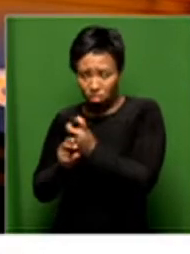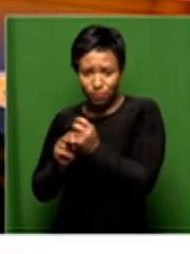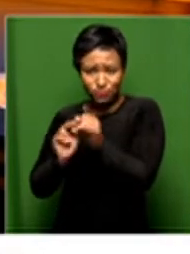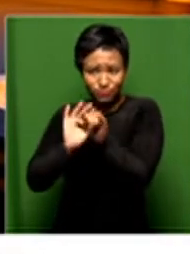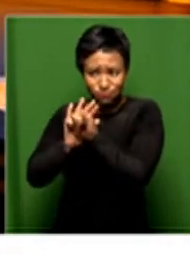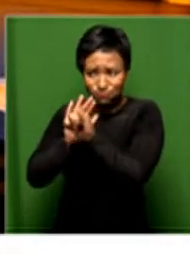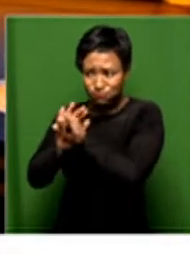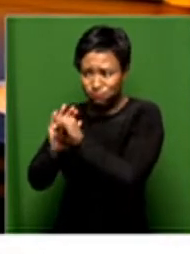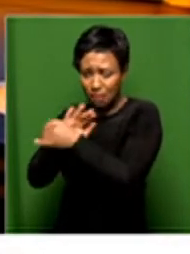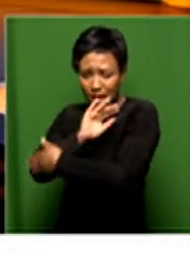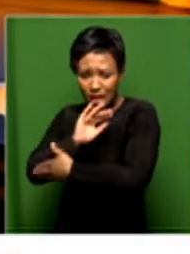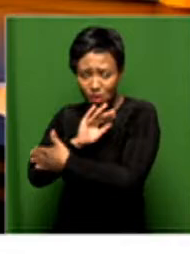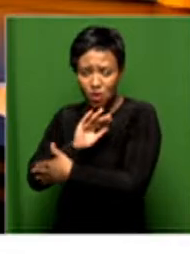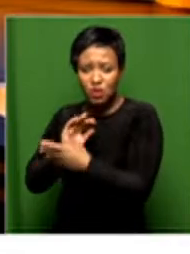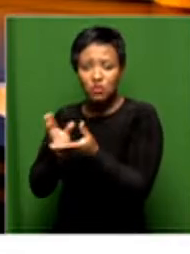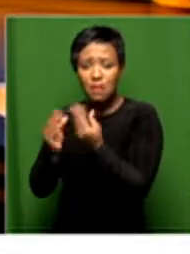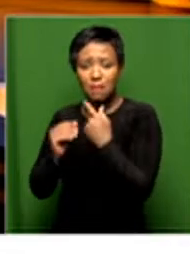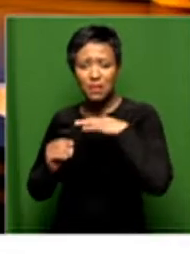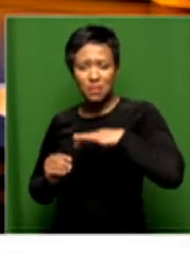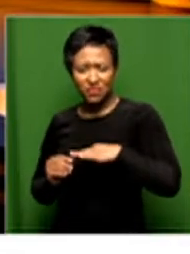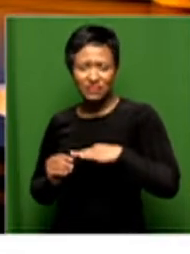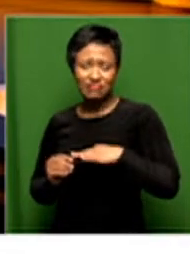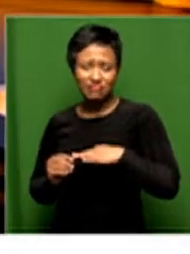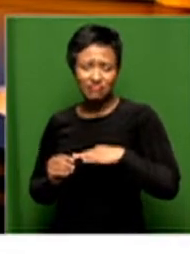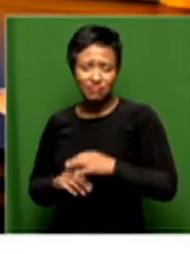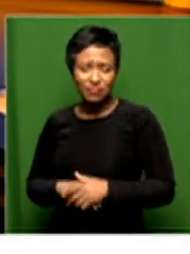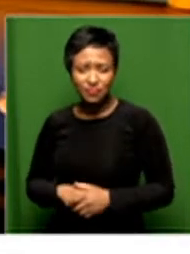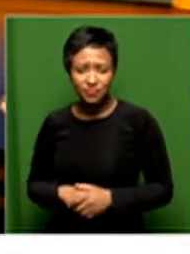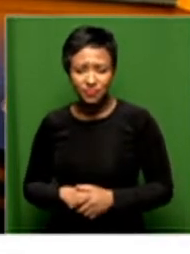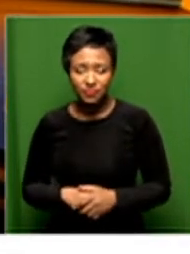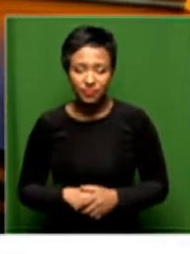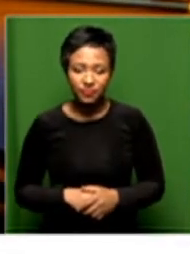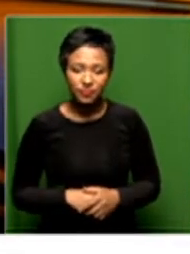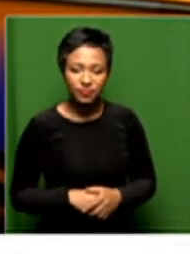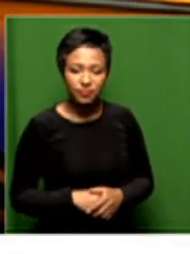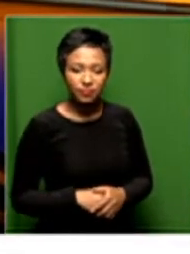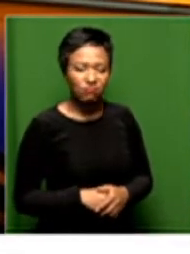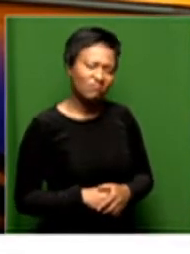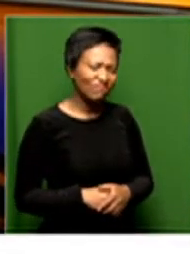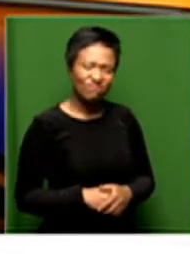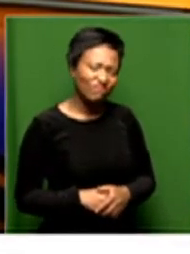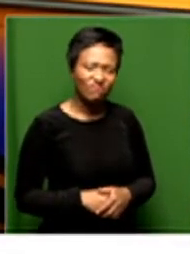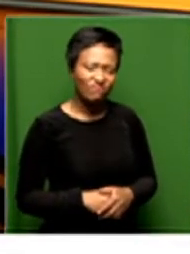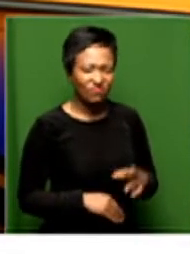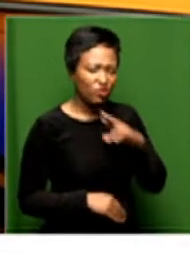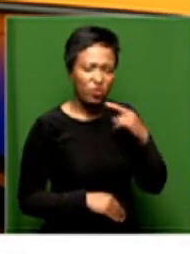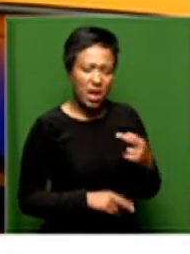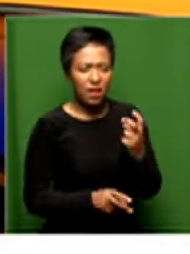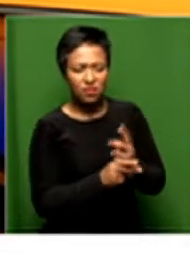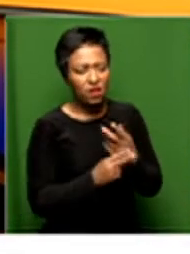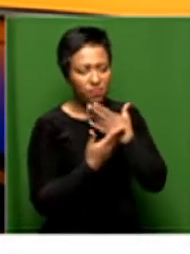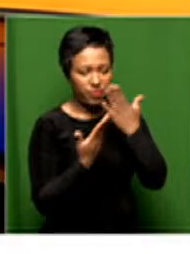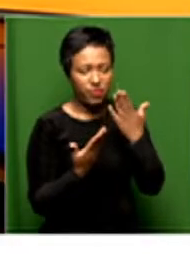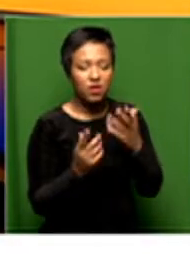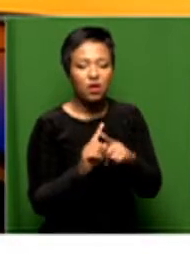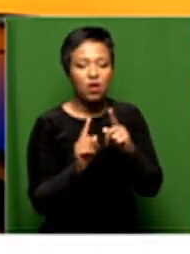the countries that will benefit from this initiative. Not really. In fact, we want